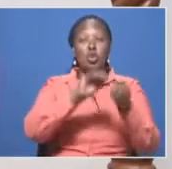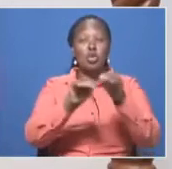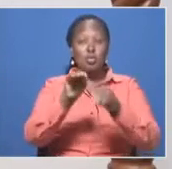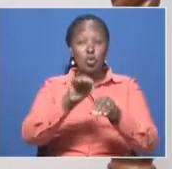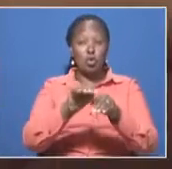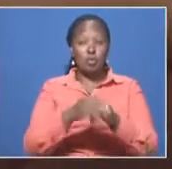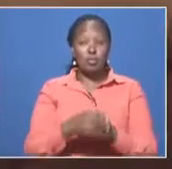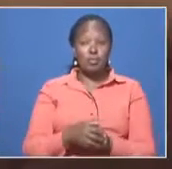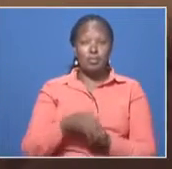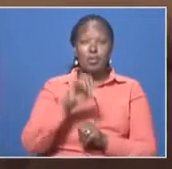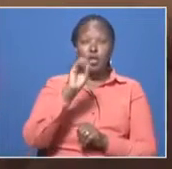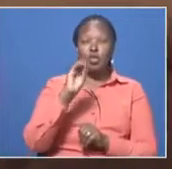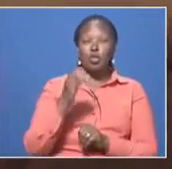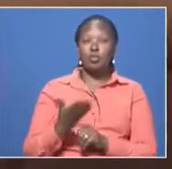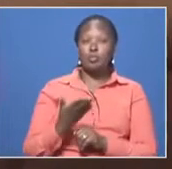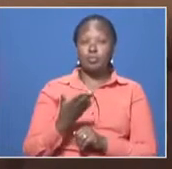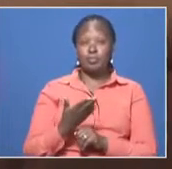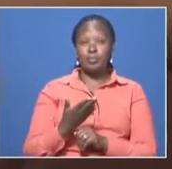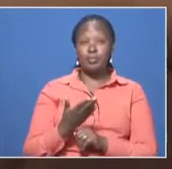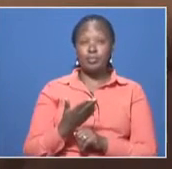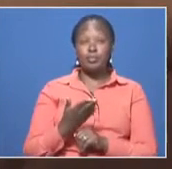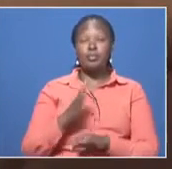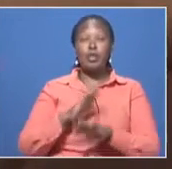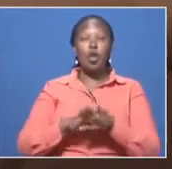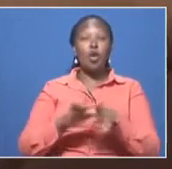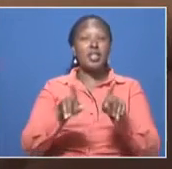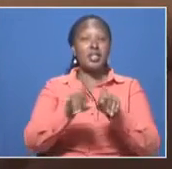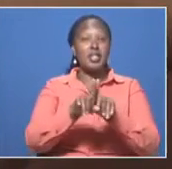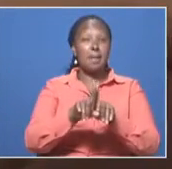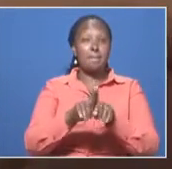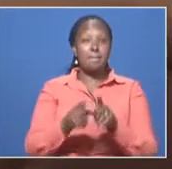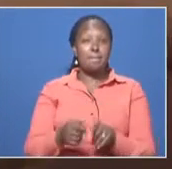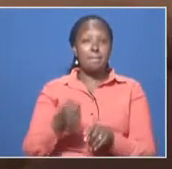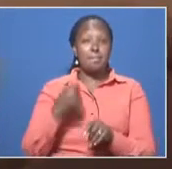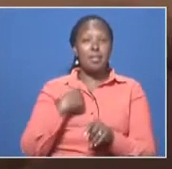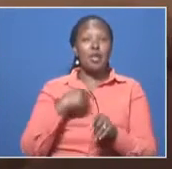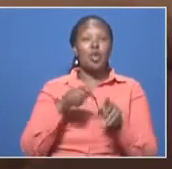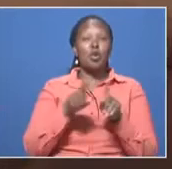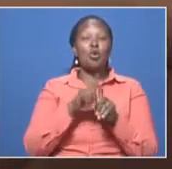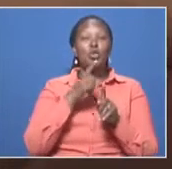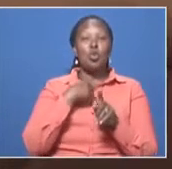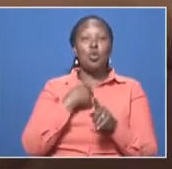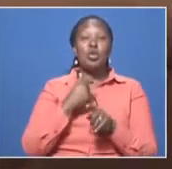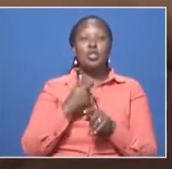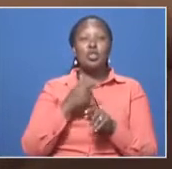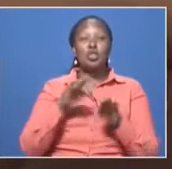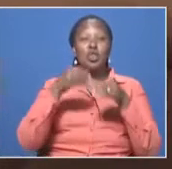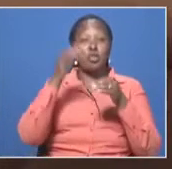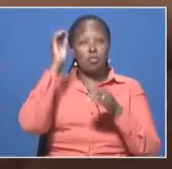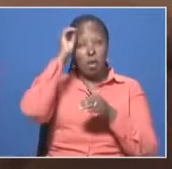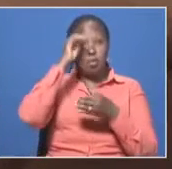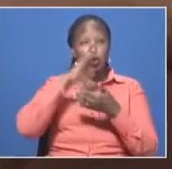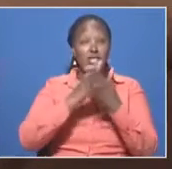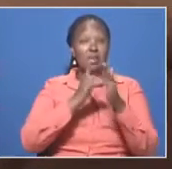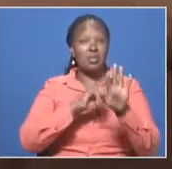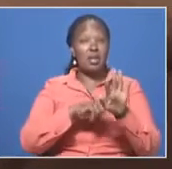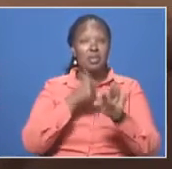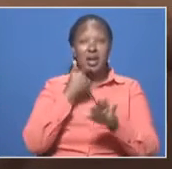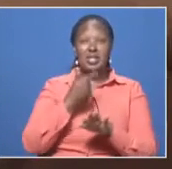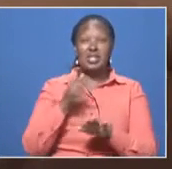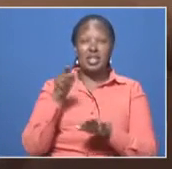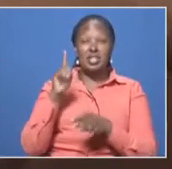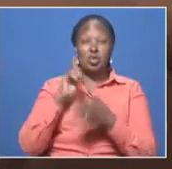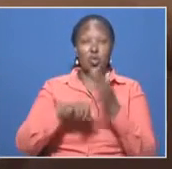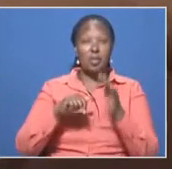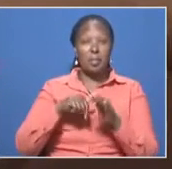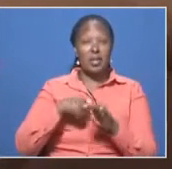So I in that regard, I also like to voice my opinion sometimes, and I say, look, this is what I